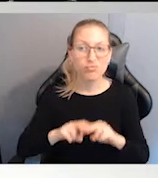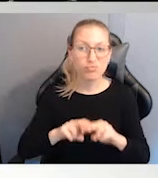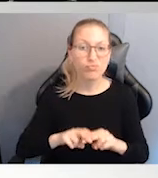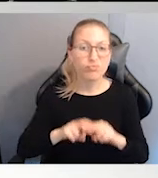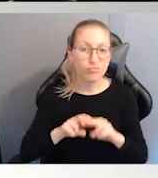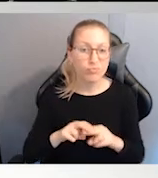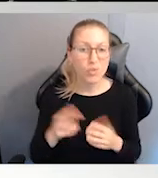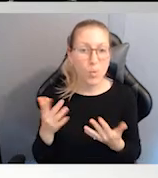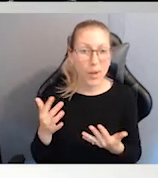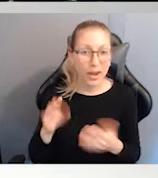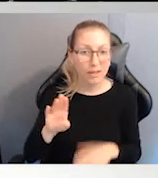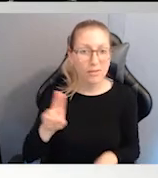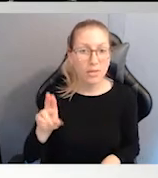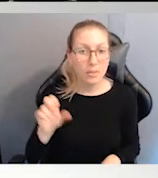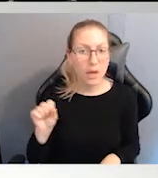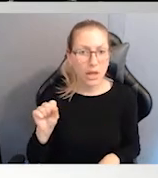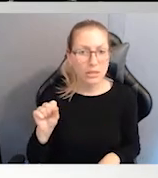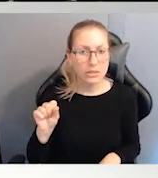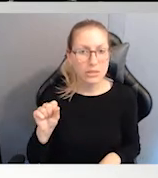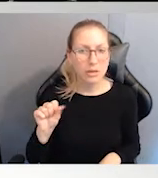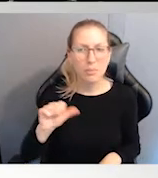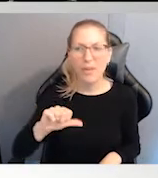I called the